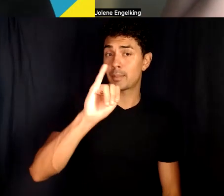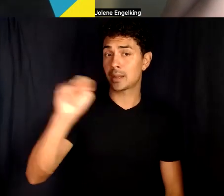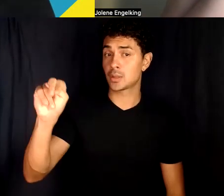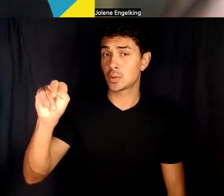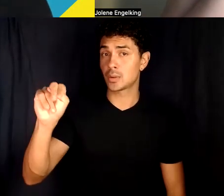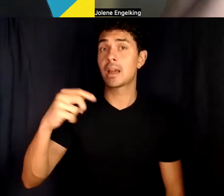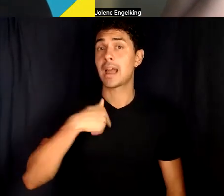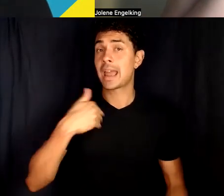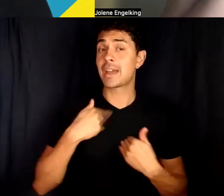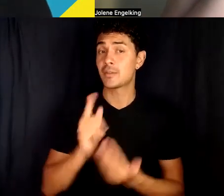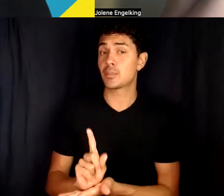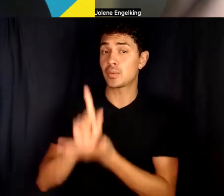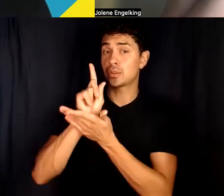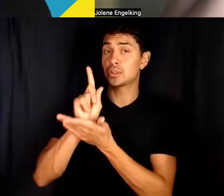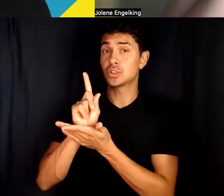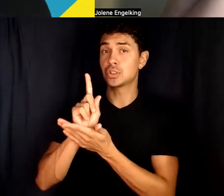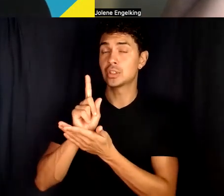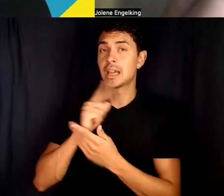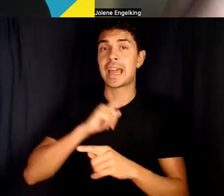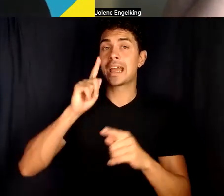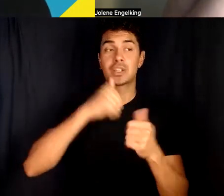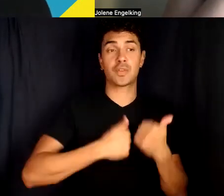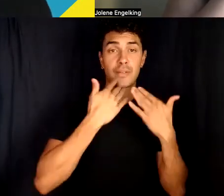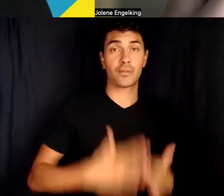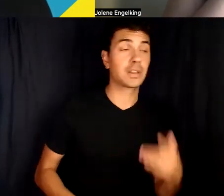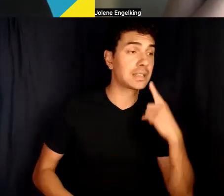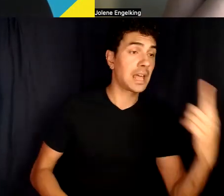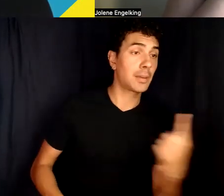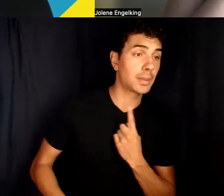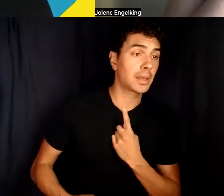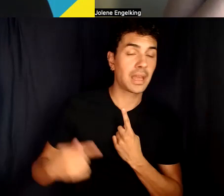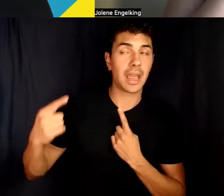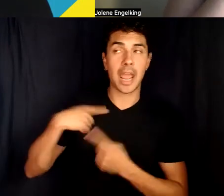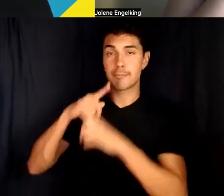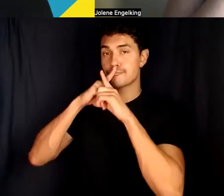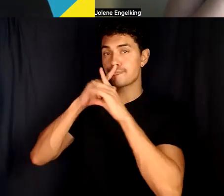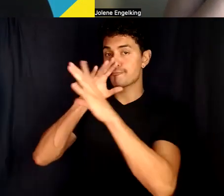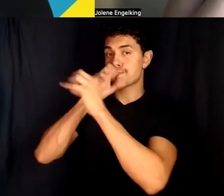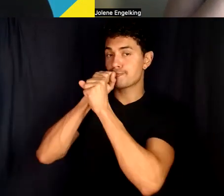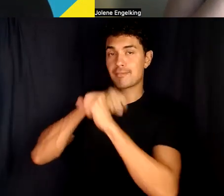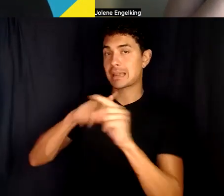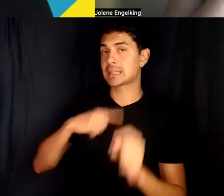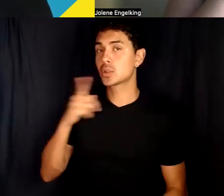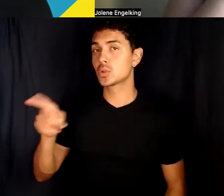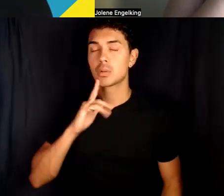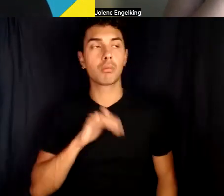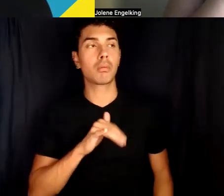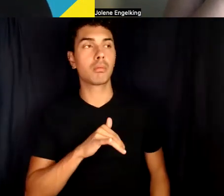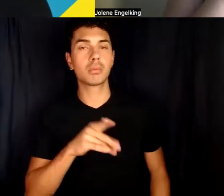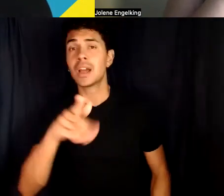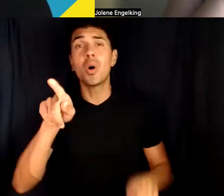her, those individual things that survivors were telling me. But also, like, she didn't know what boarding schools